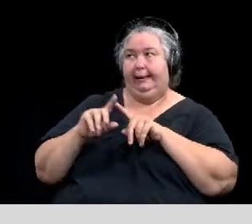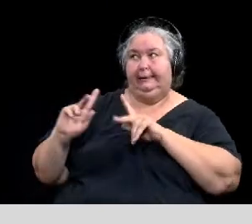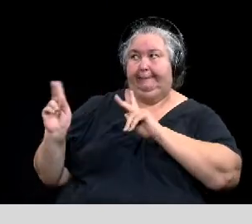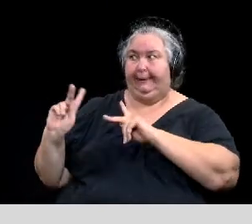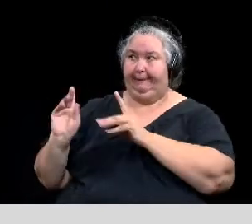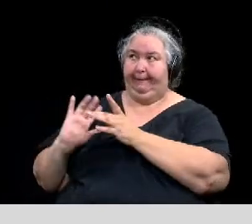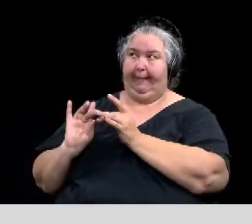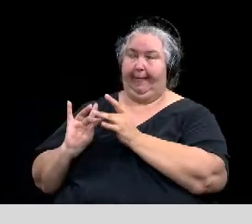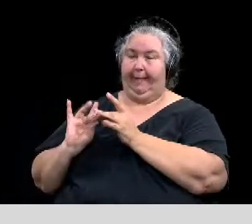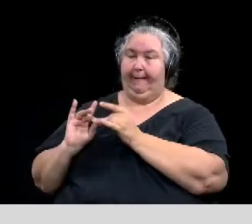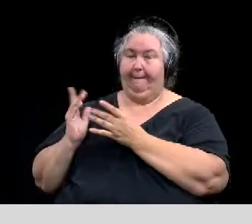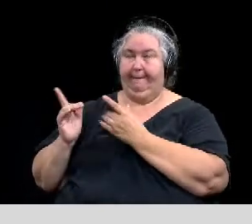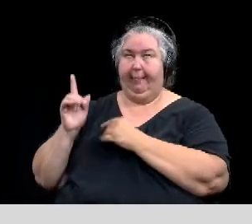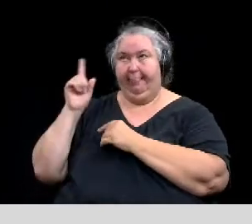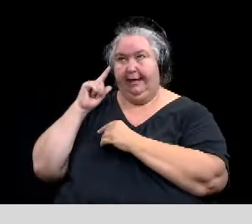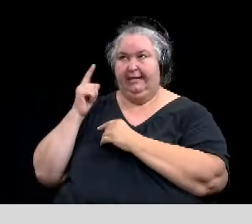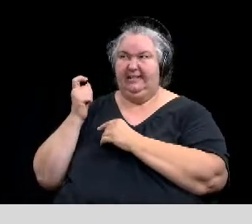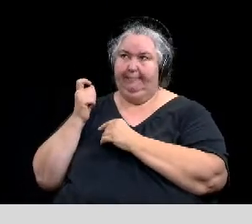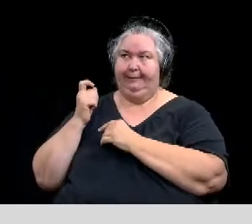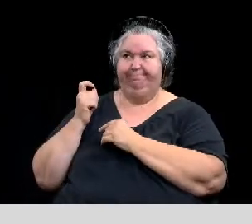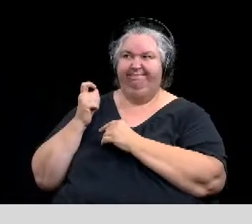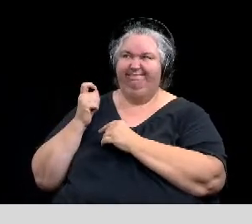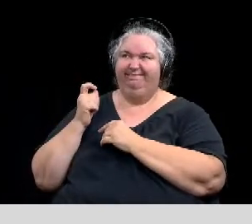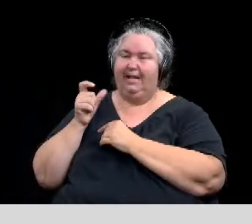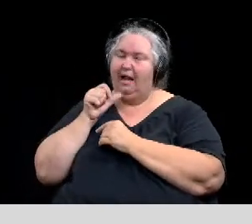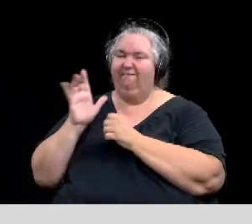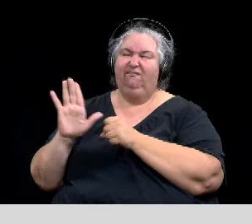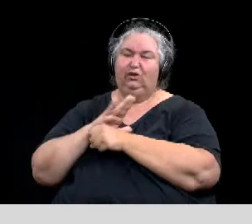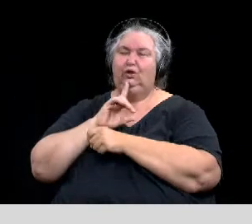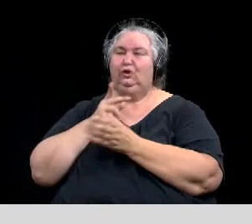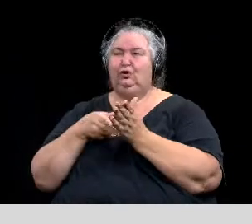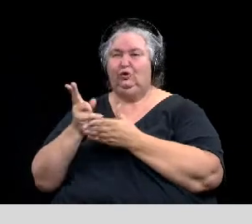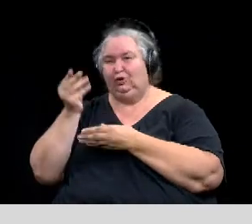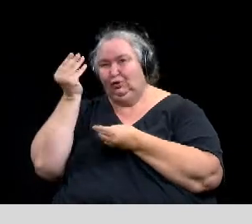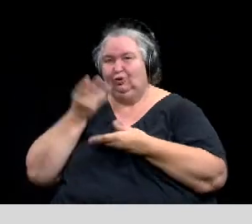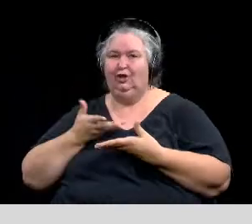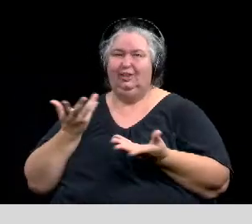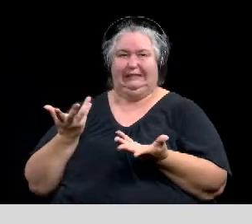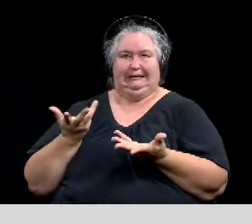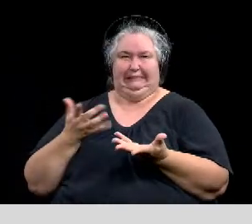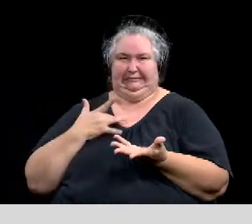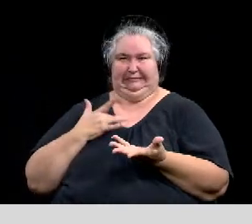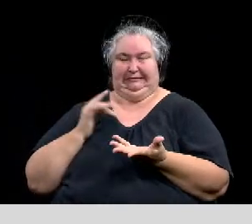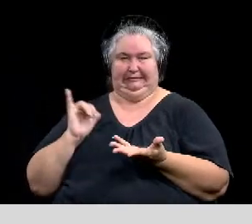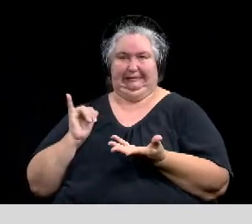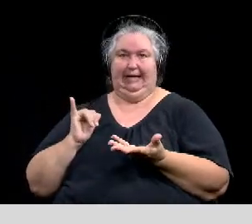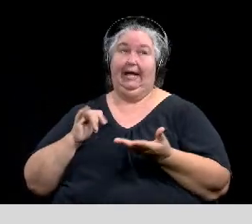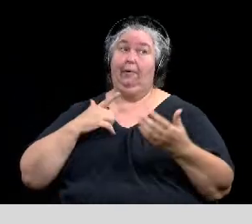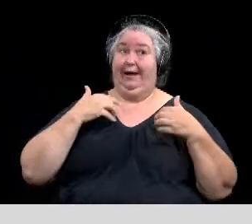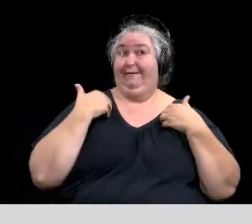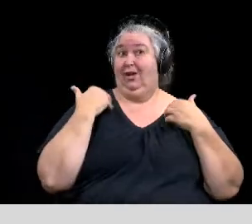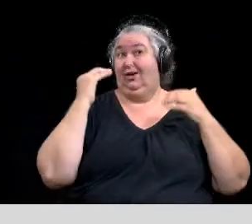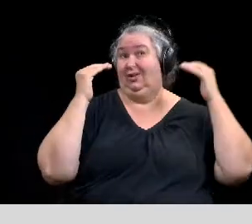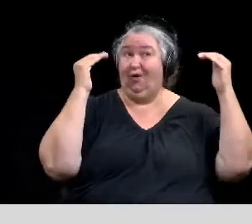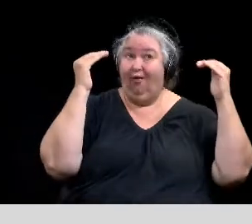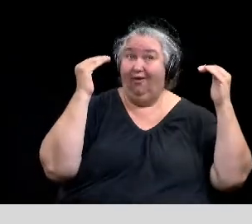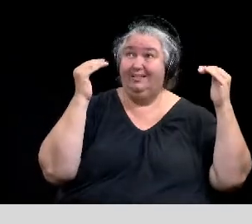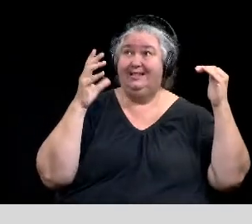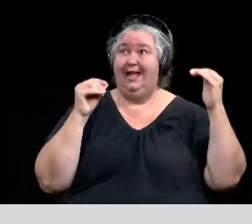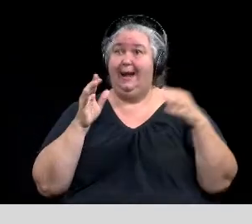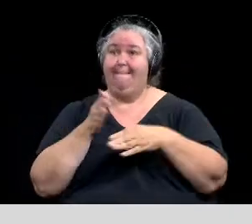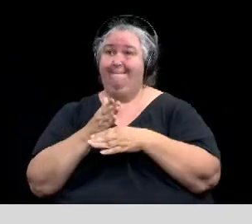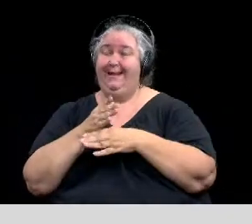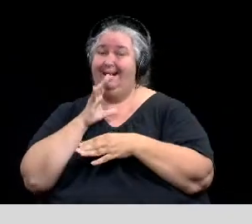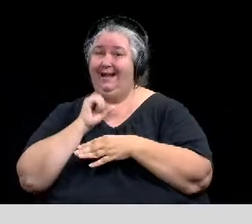our community leaders have been suggesting. And of course, when we have young adults and middle-aged